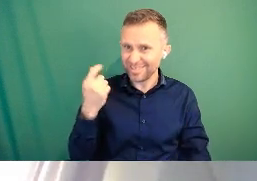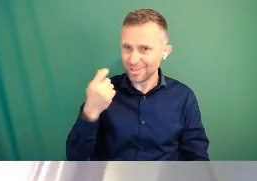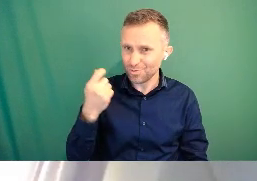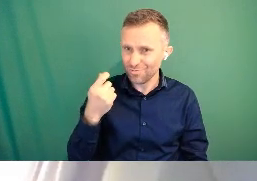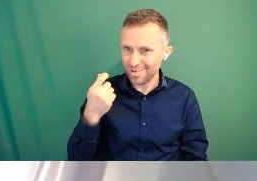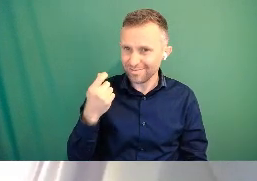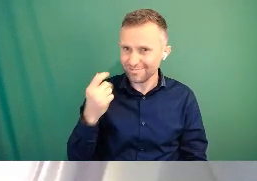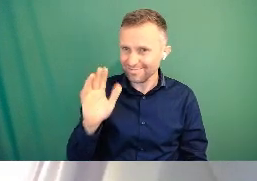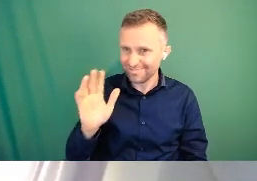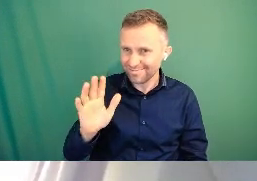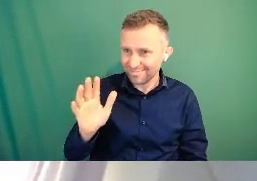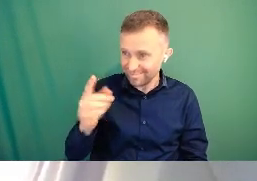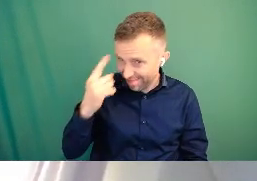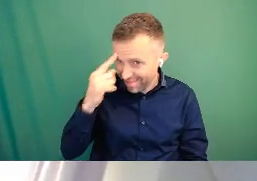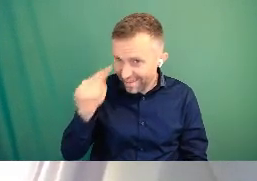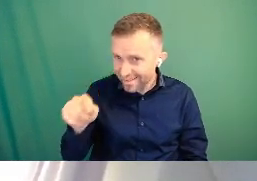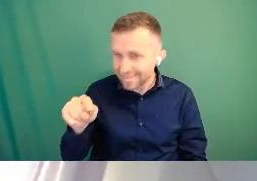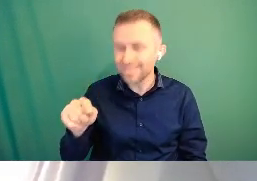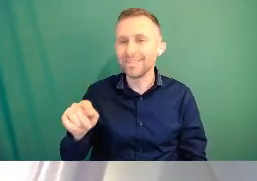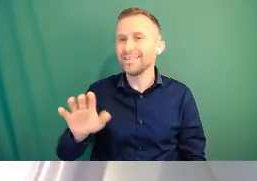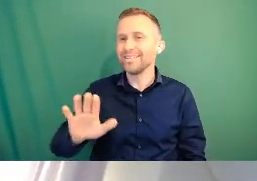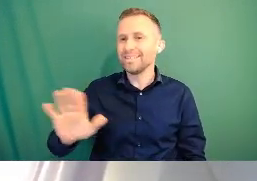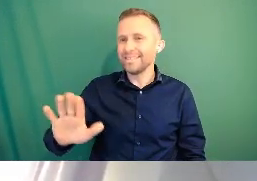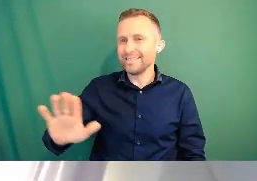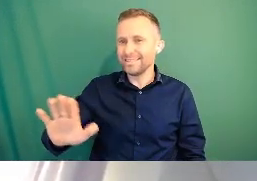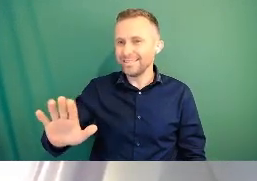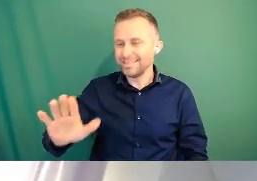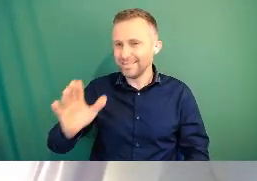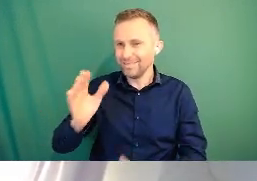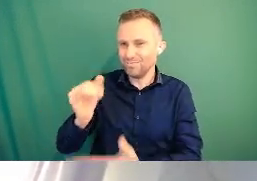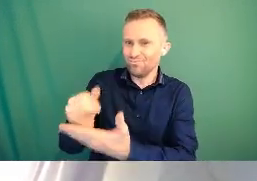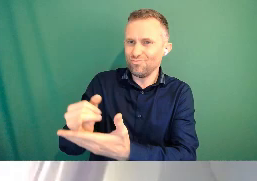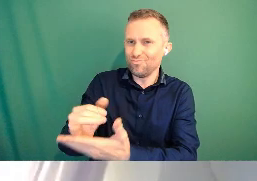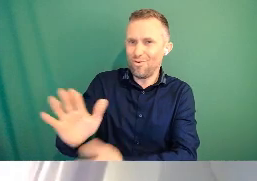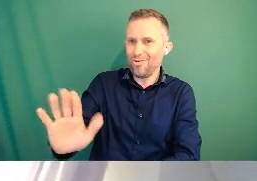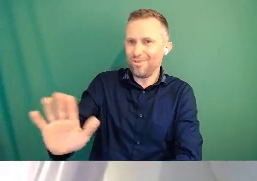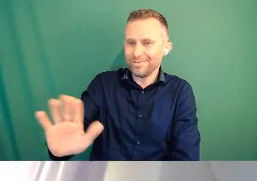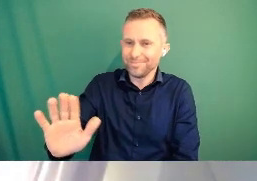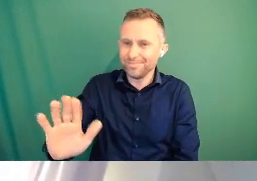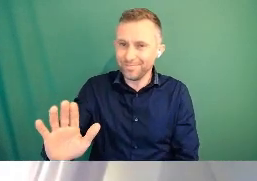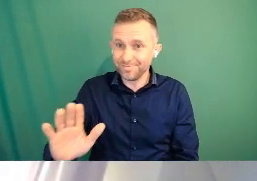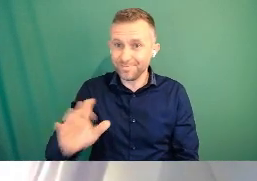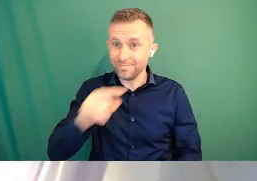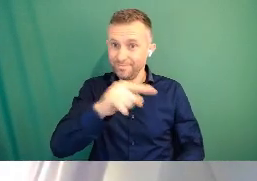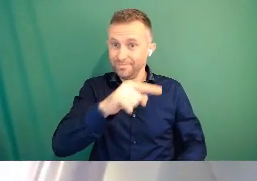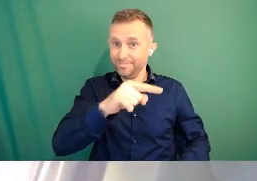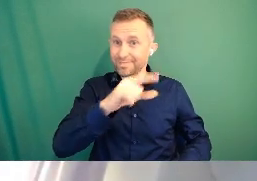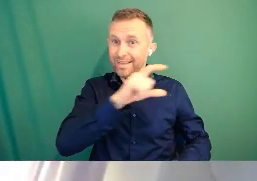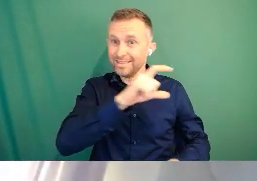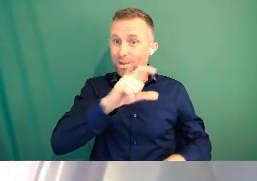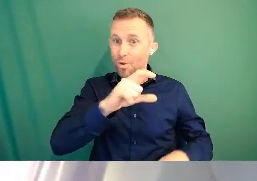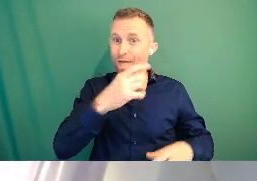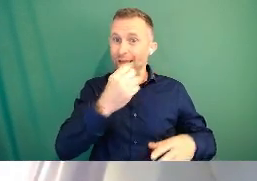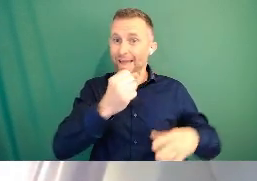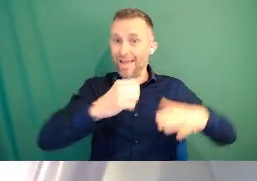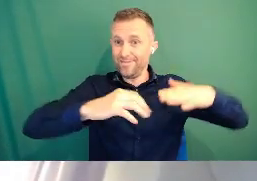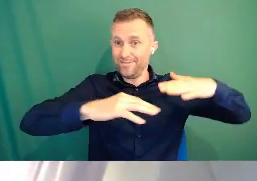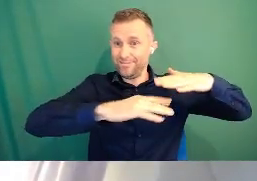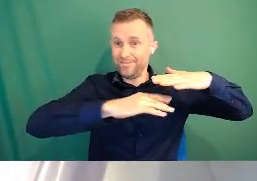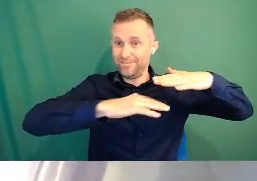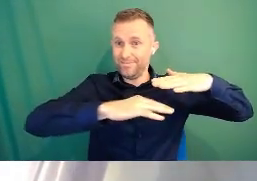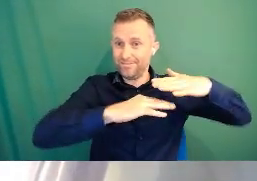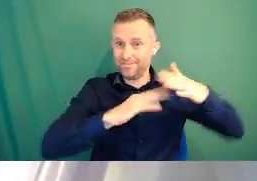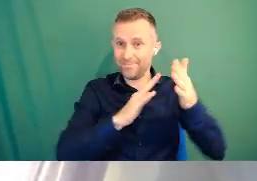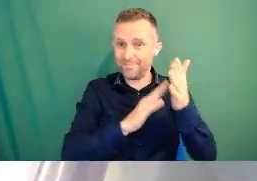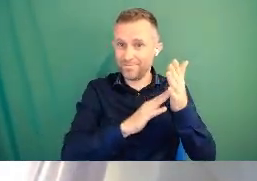about why that's not strictly true today, because it's actually built on quite an important medieval ruin as